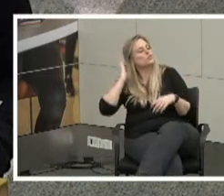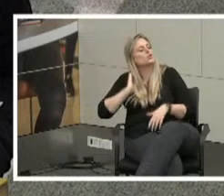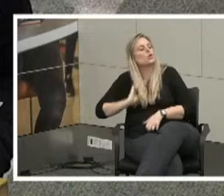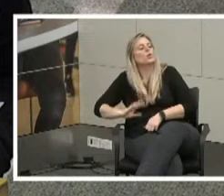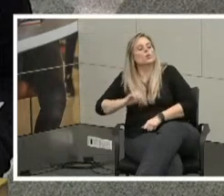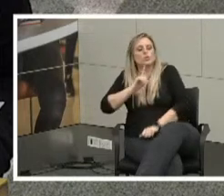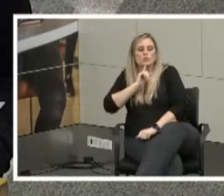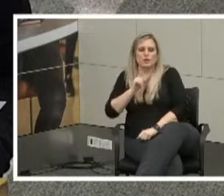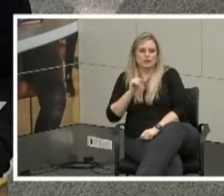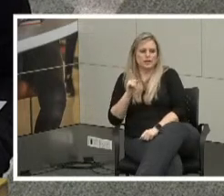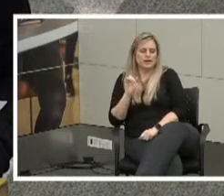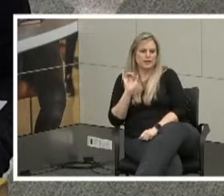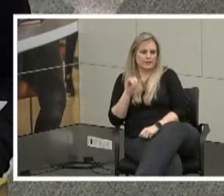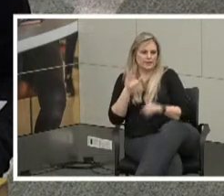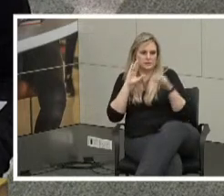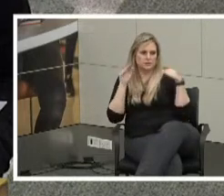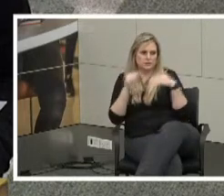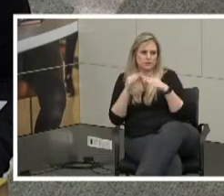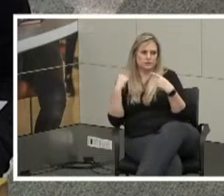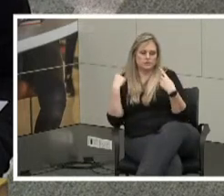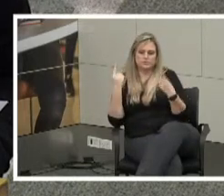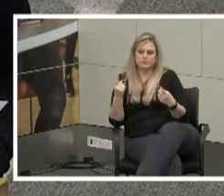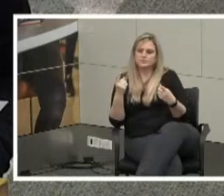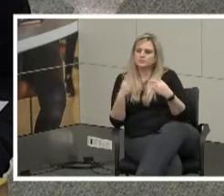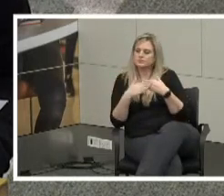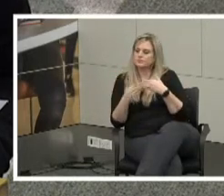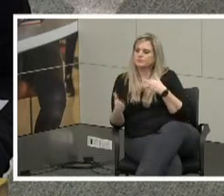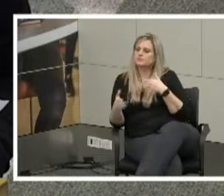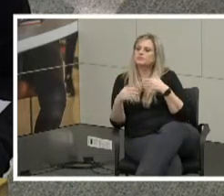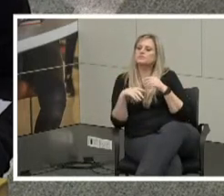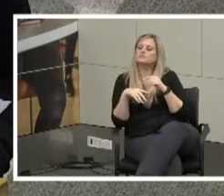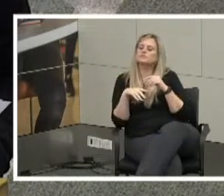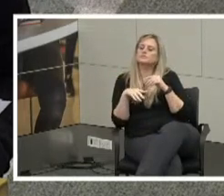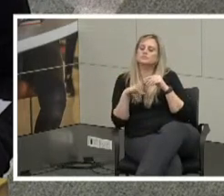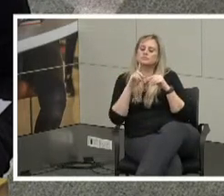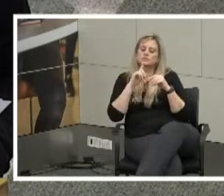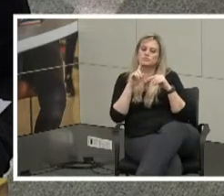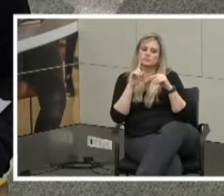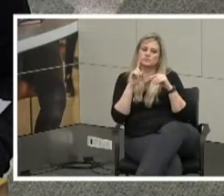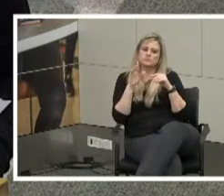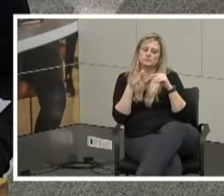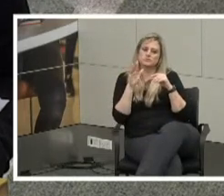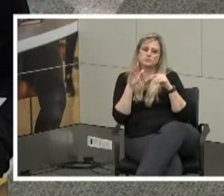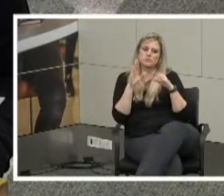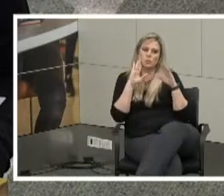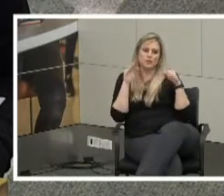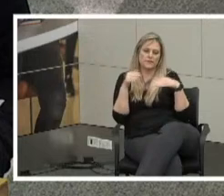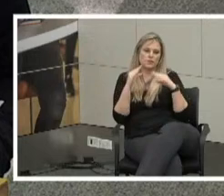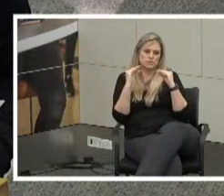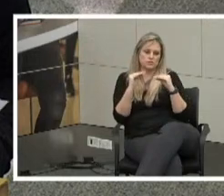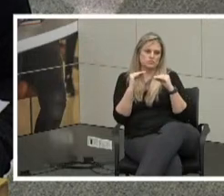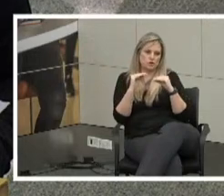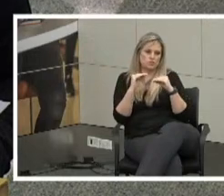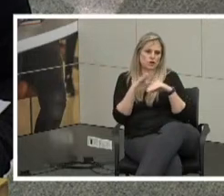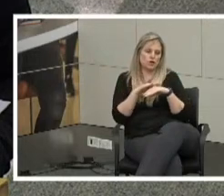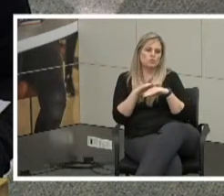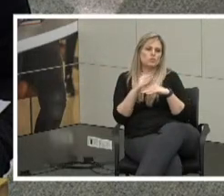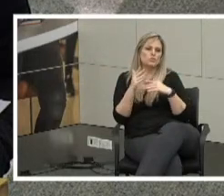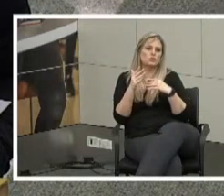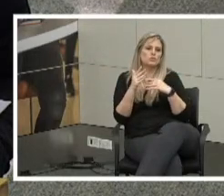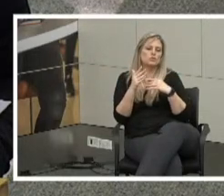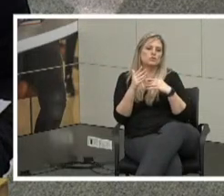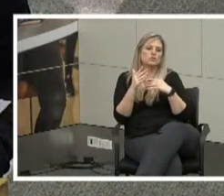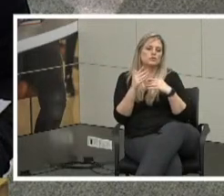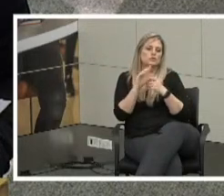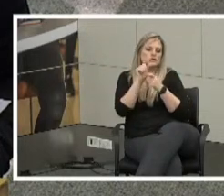really um our Focus as we move forward and um really focus instructionally on what students need in